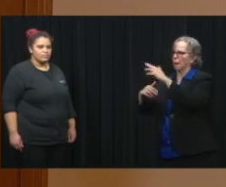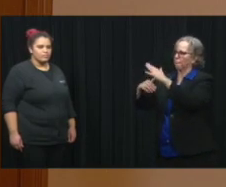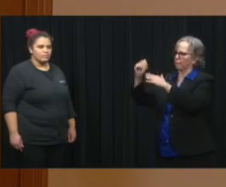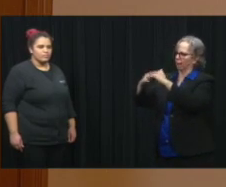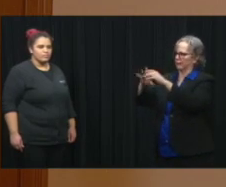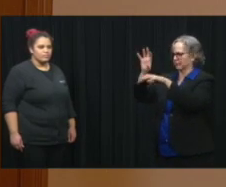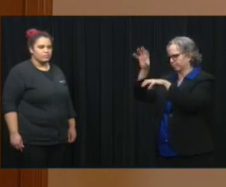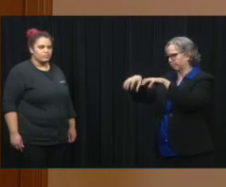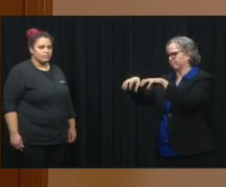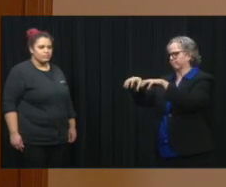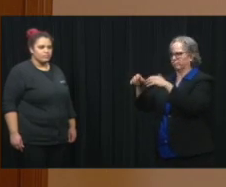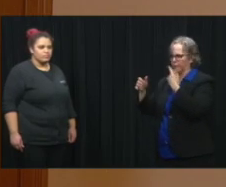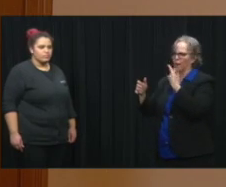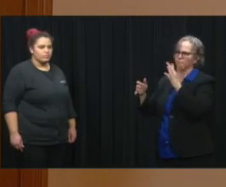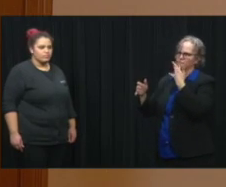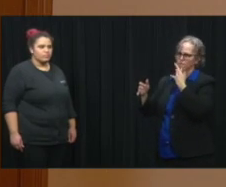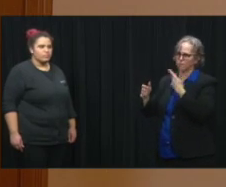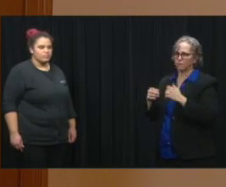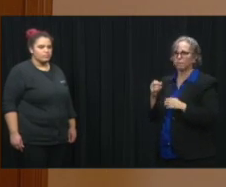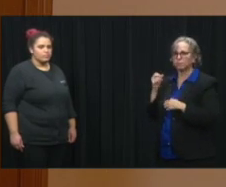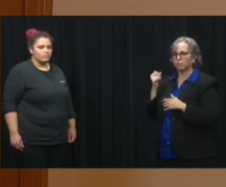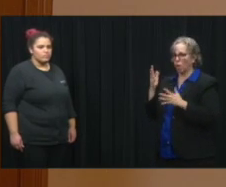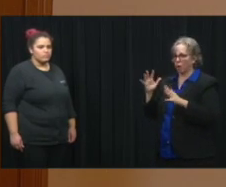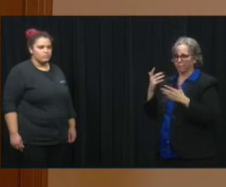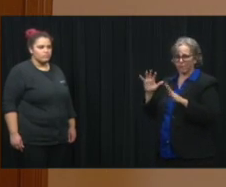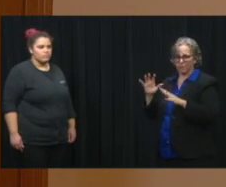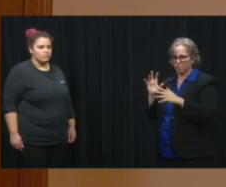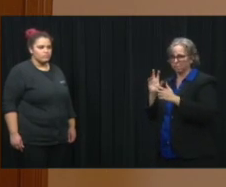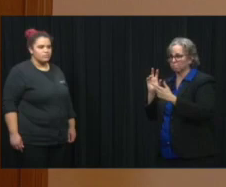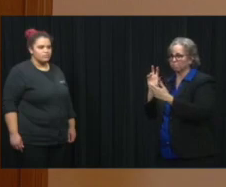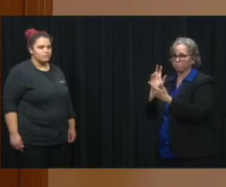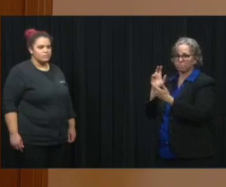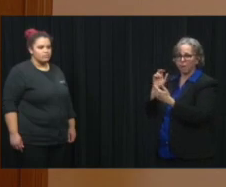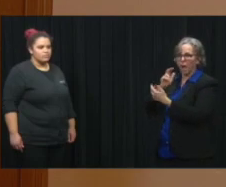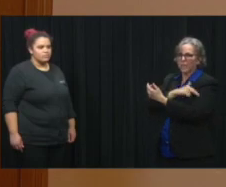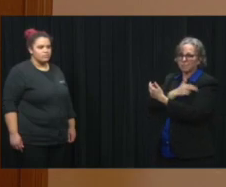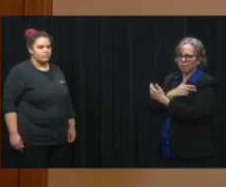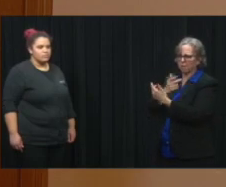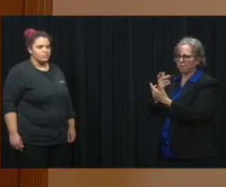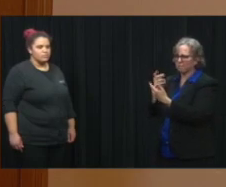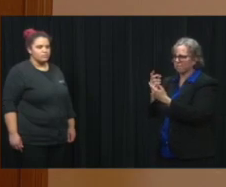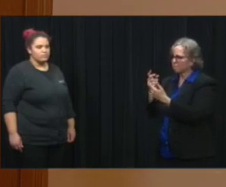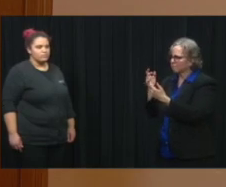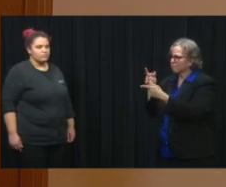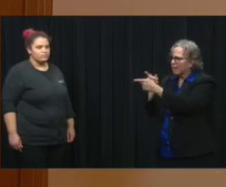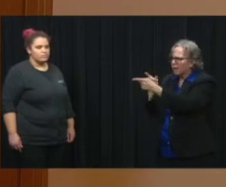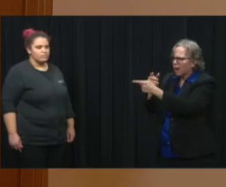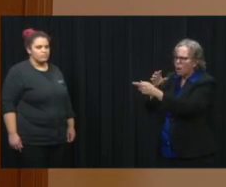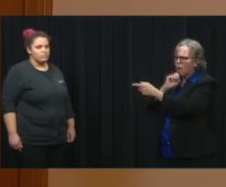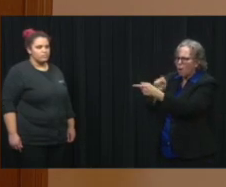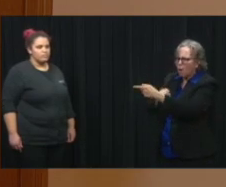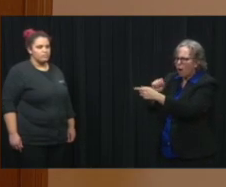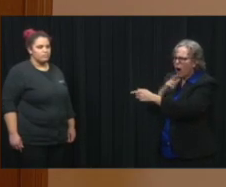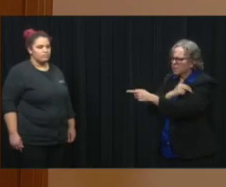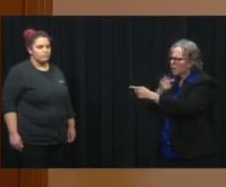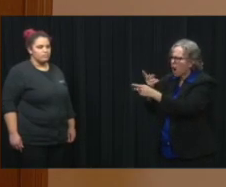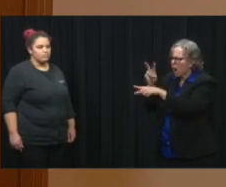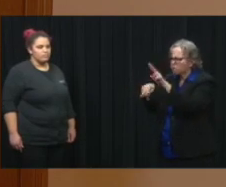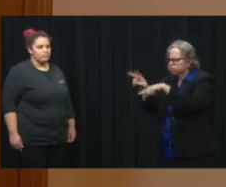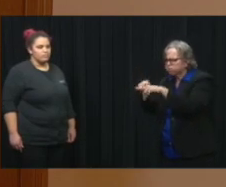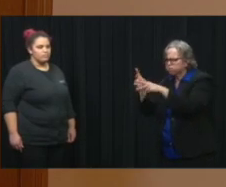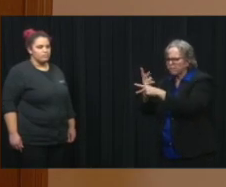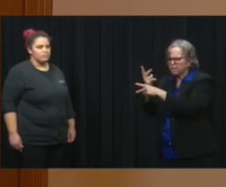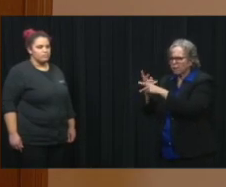We have hospitals that are no longer in business, but those buildings are being looked at. We have dorms that are